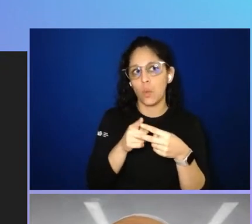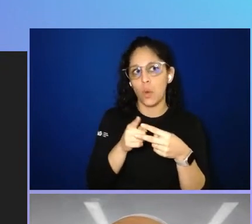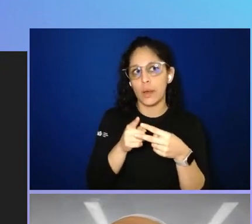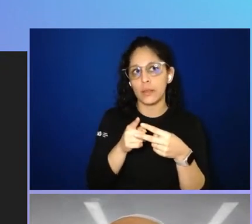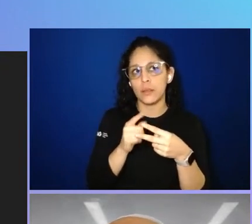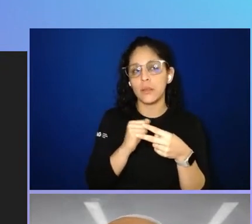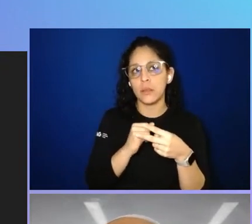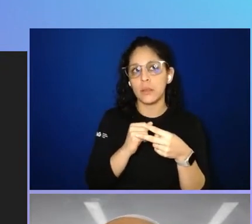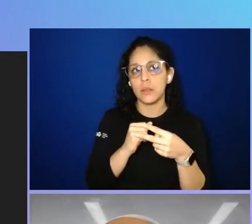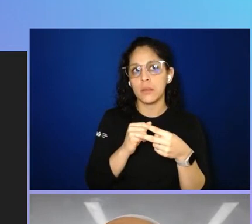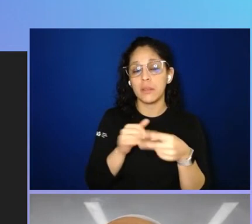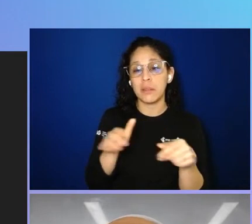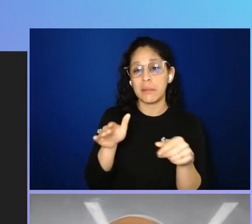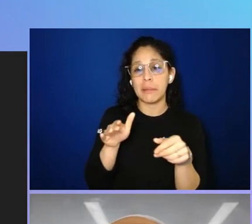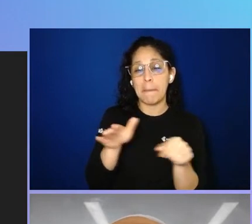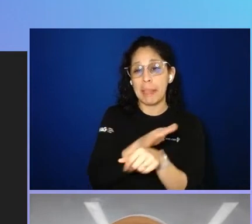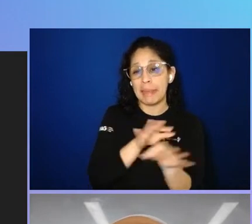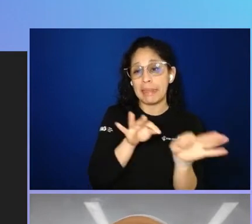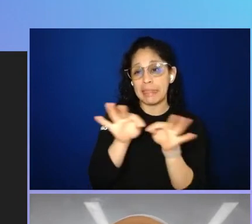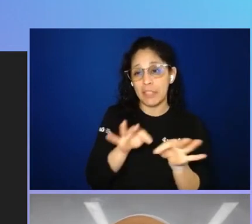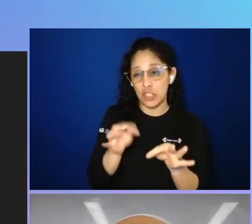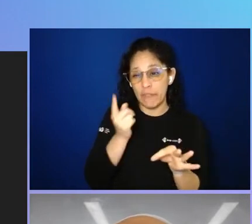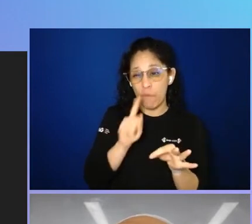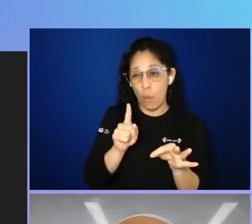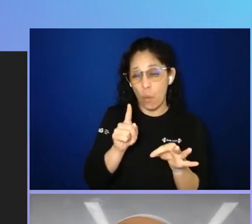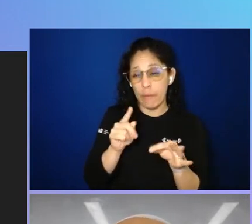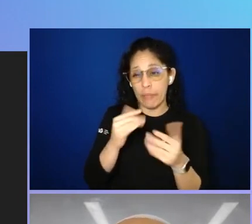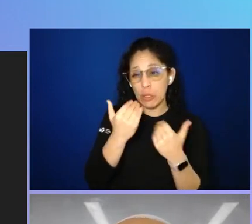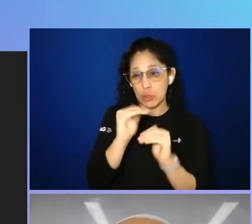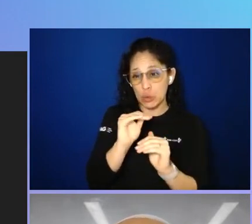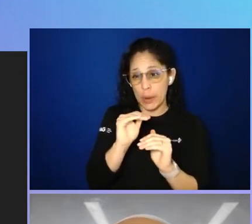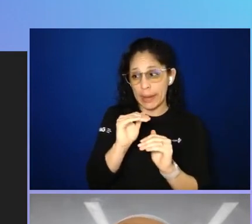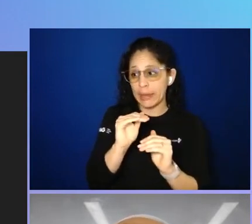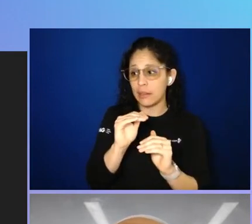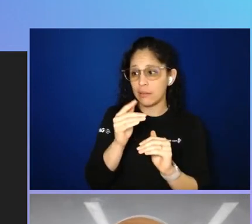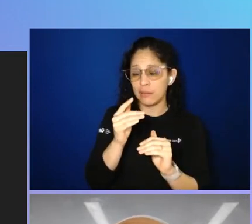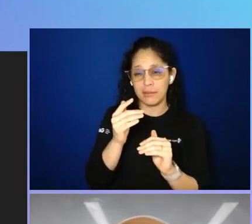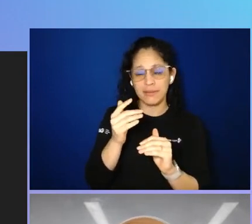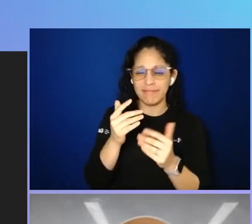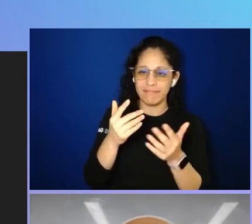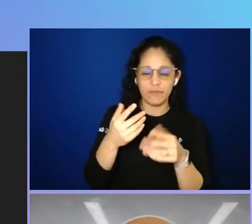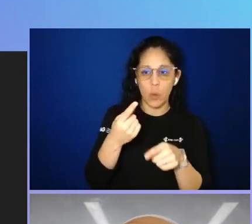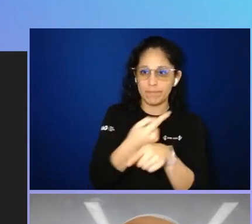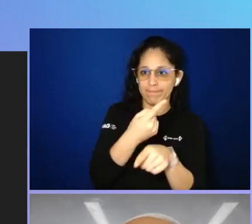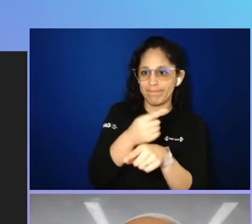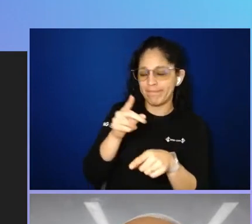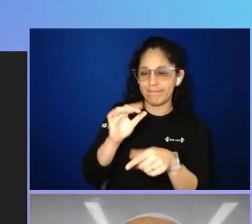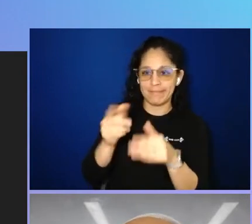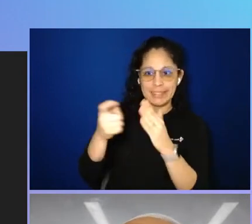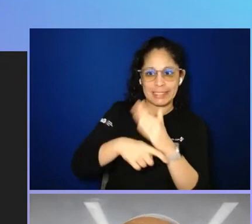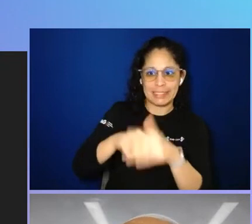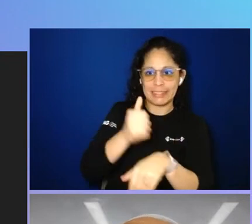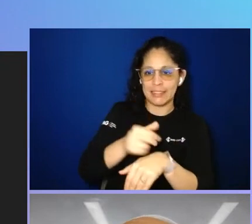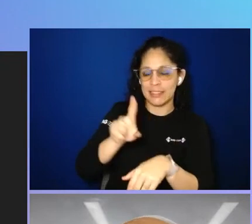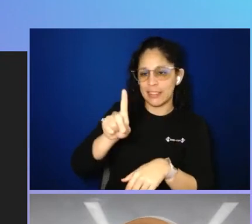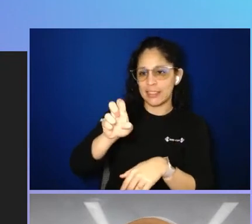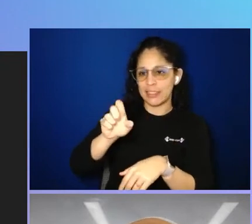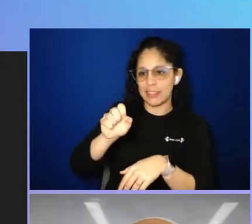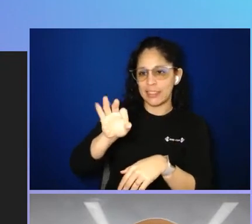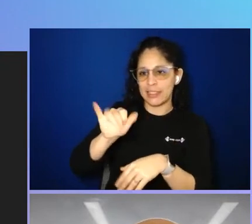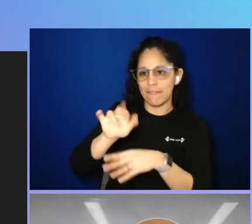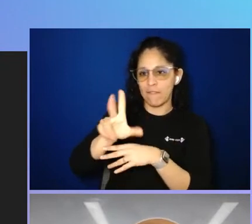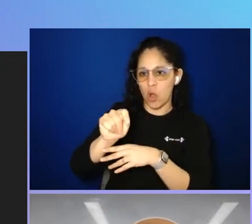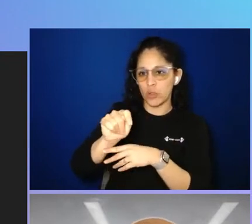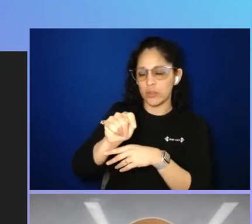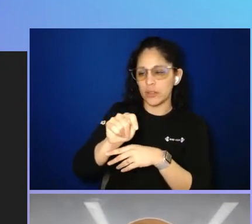complete the definition for the constraints for the default text size, for example. An alternative set of constraints that you're going to